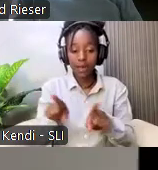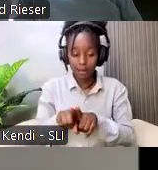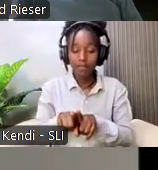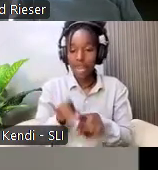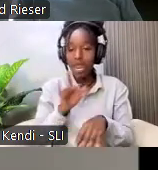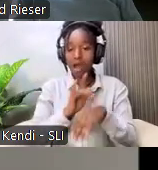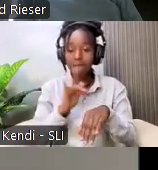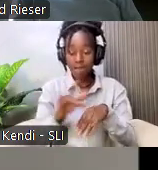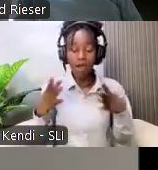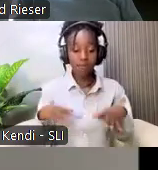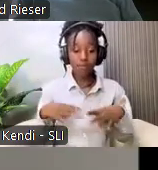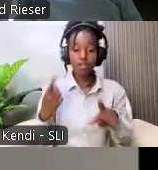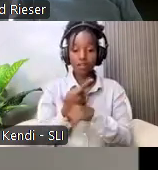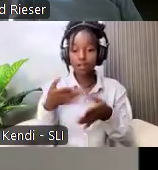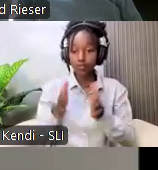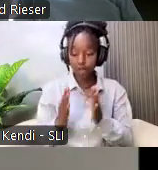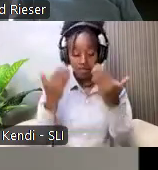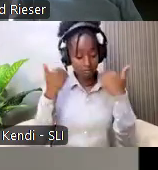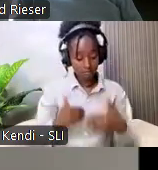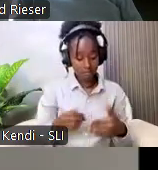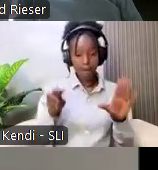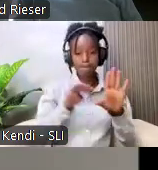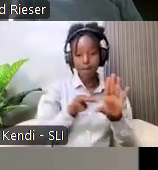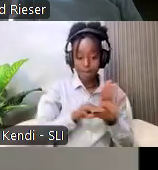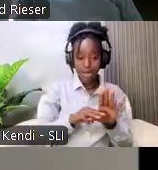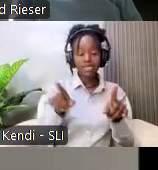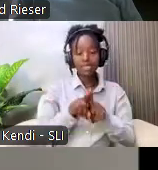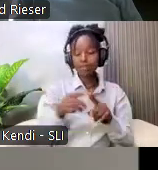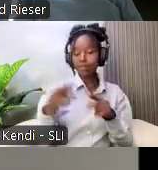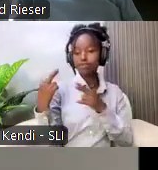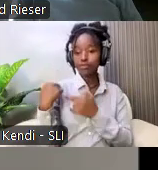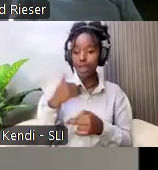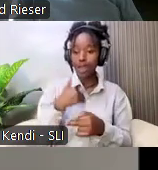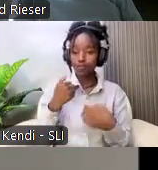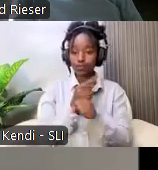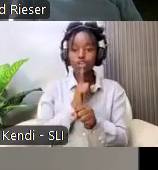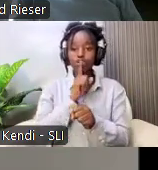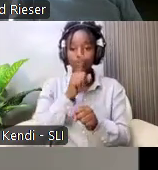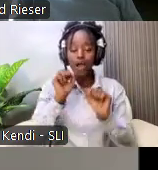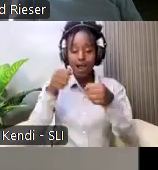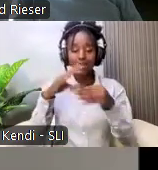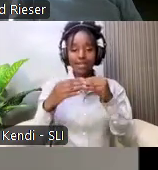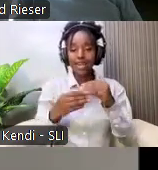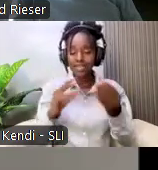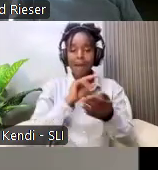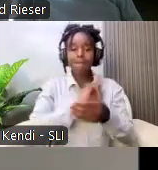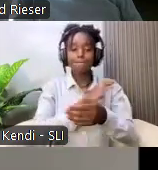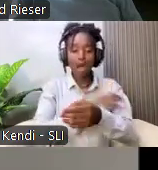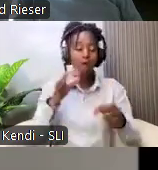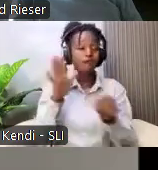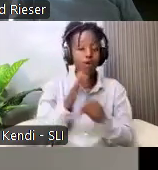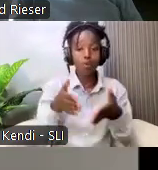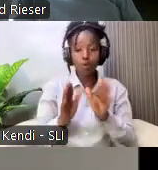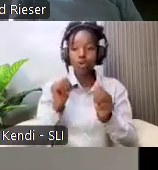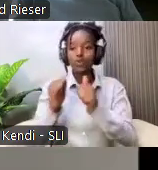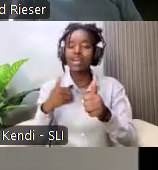of this forum, I saw it as my role to break down these barriers and create pathways for genuine empowerment. Why